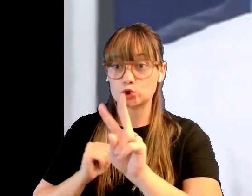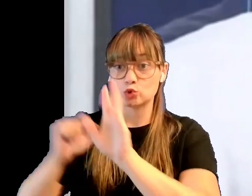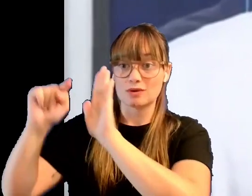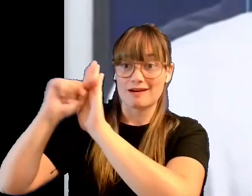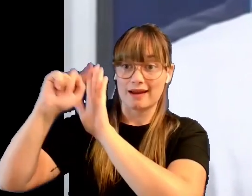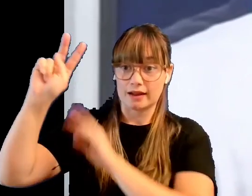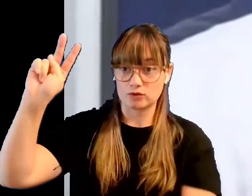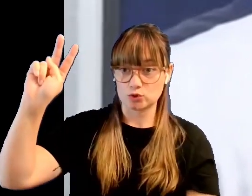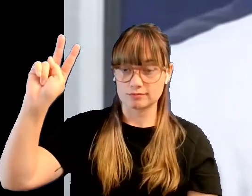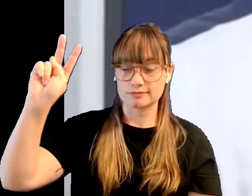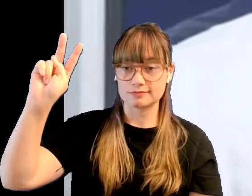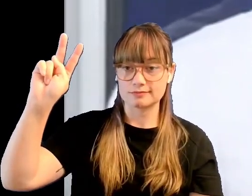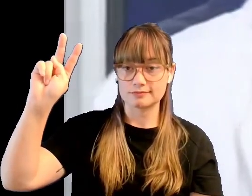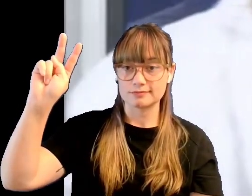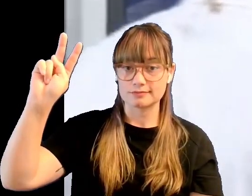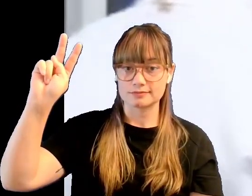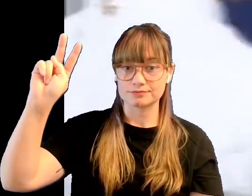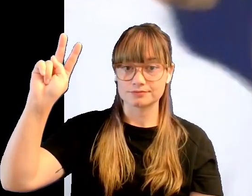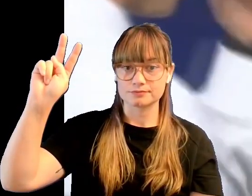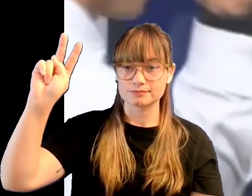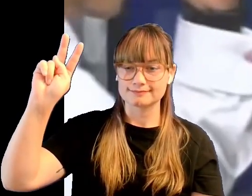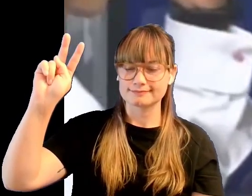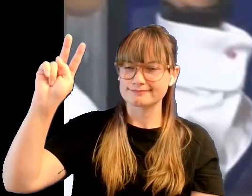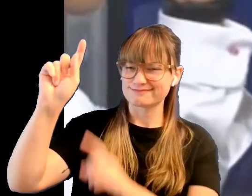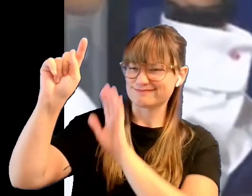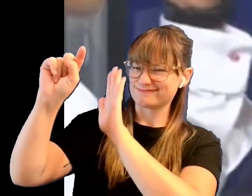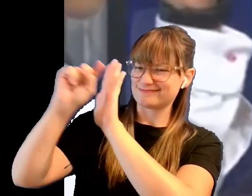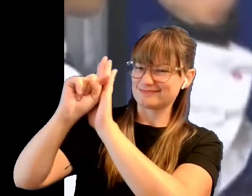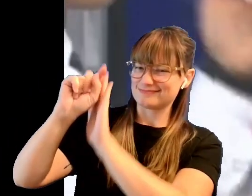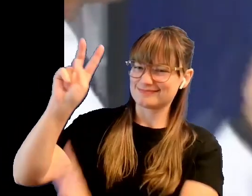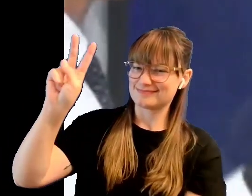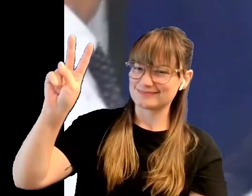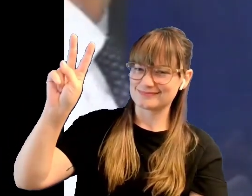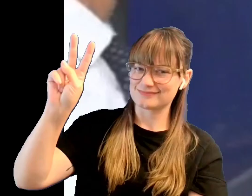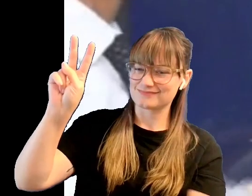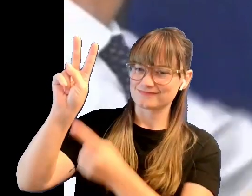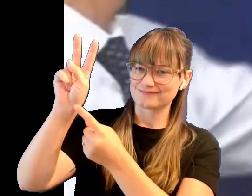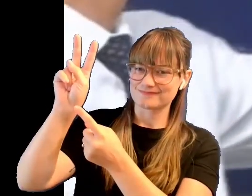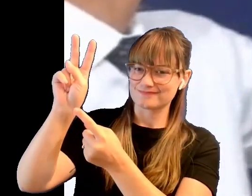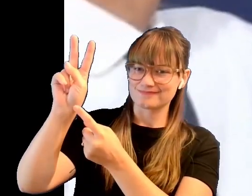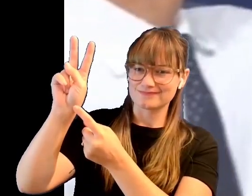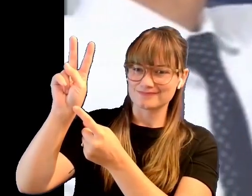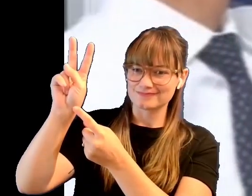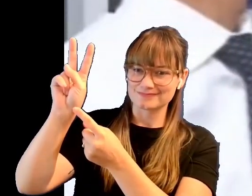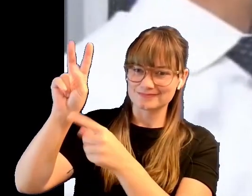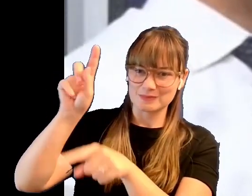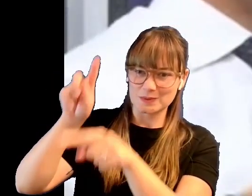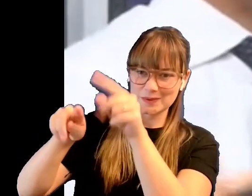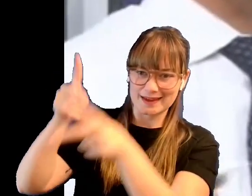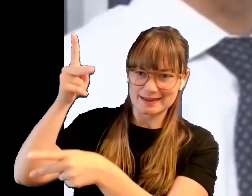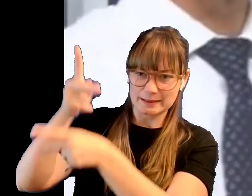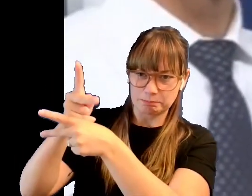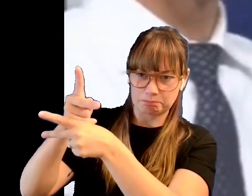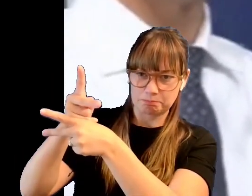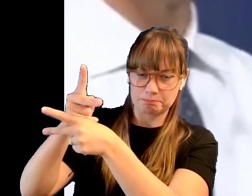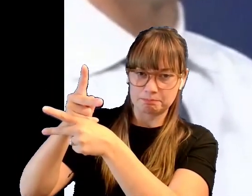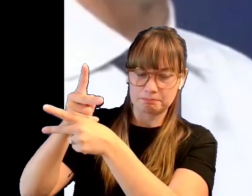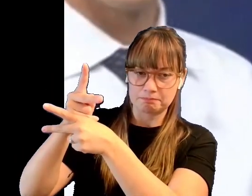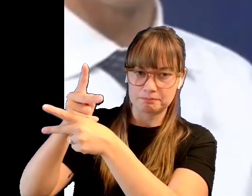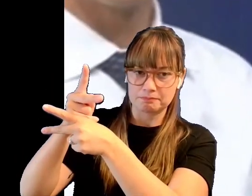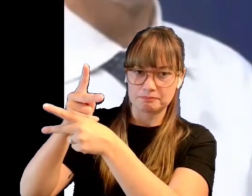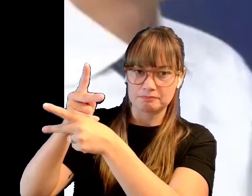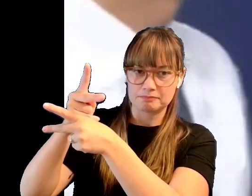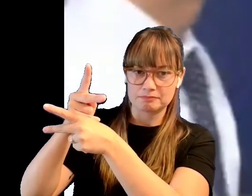2 to the -2nd power. Well, we know that exponents don't like to